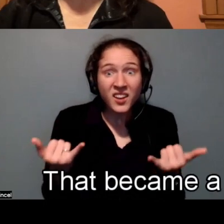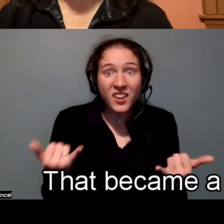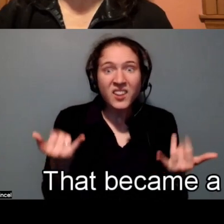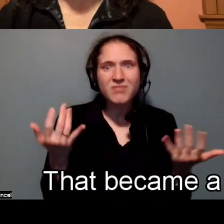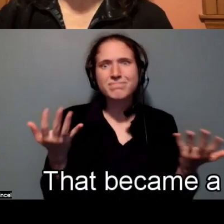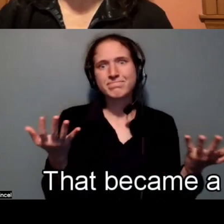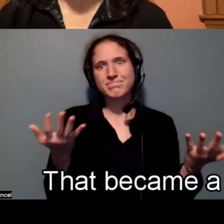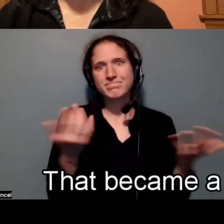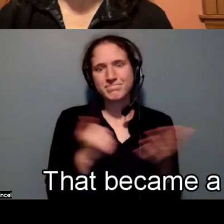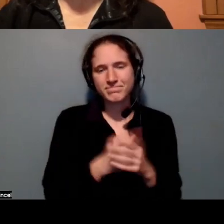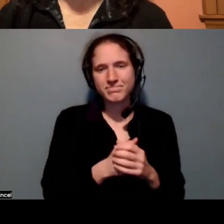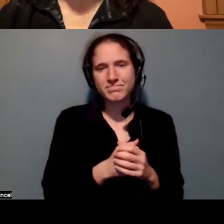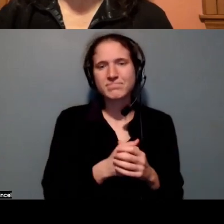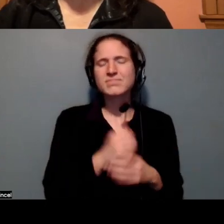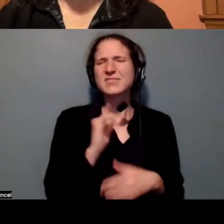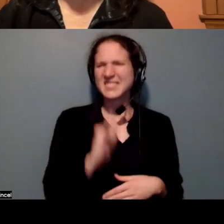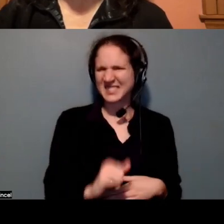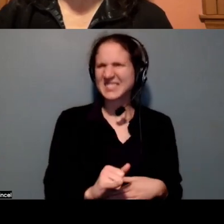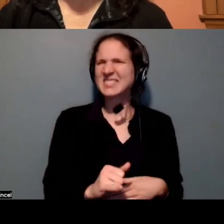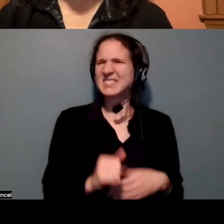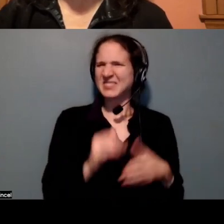That became a book in of itself. So